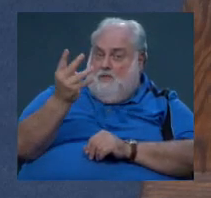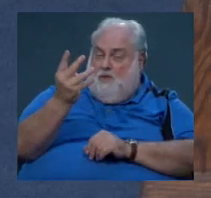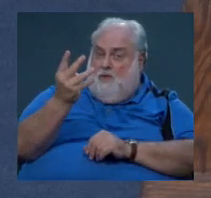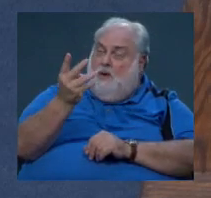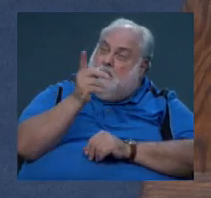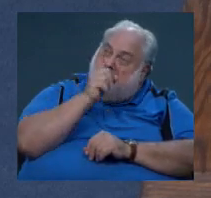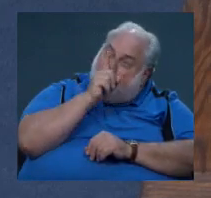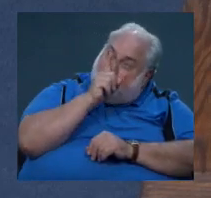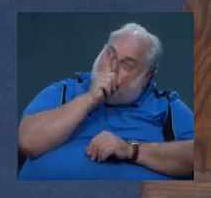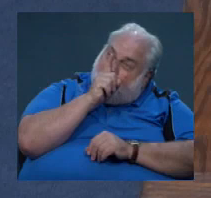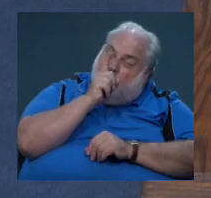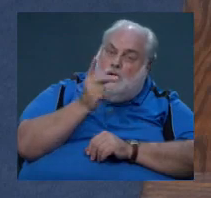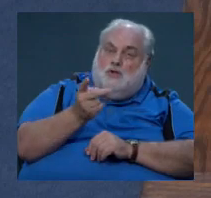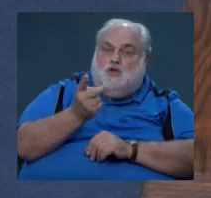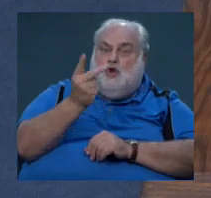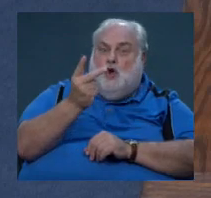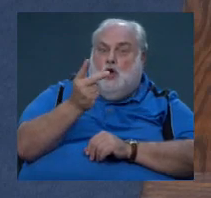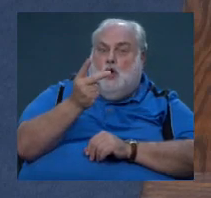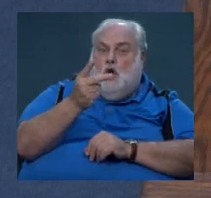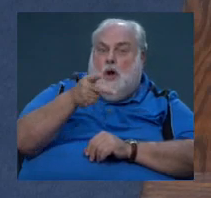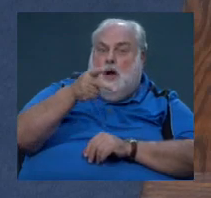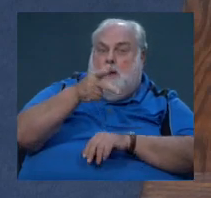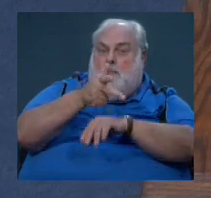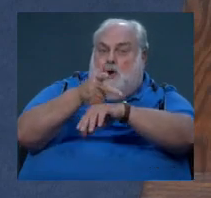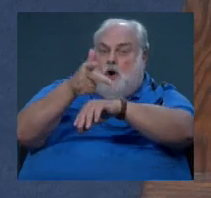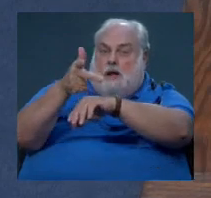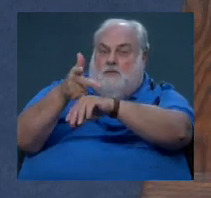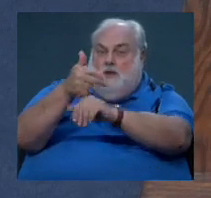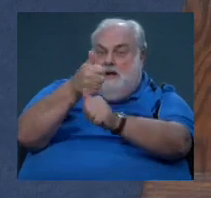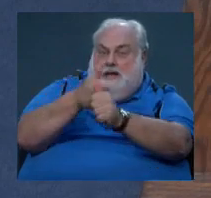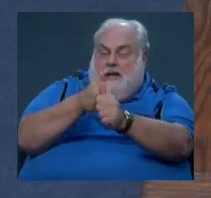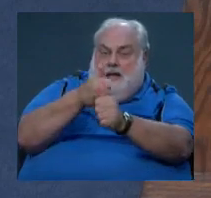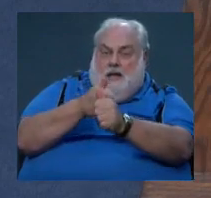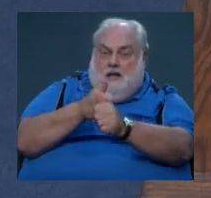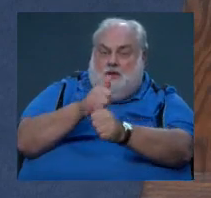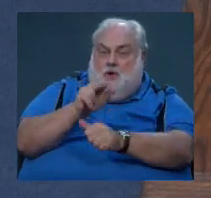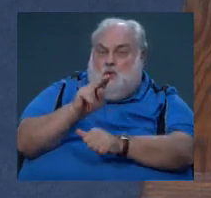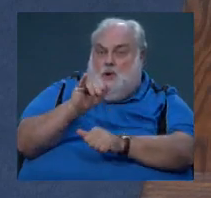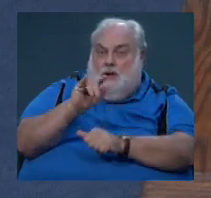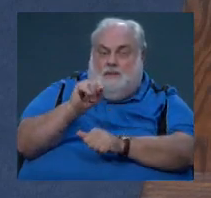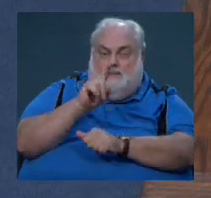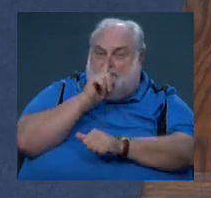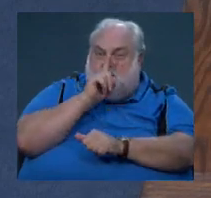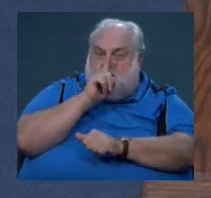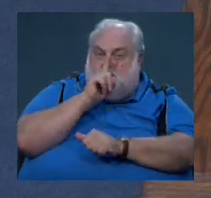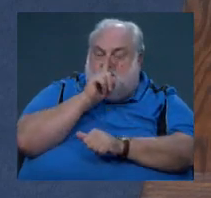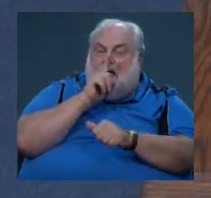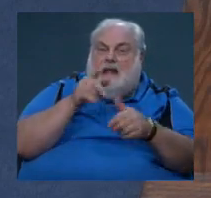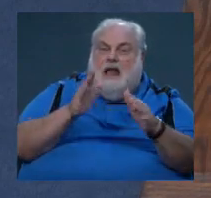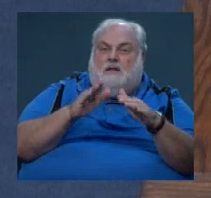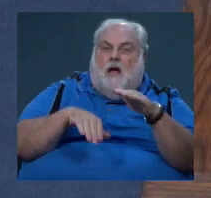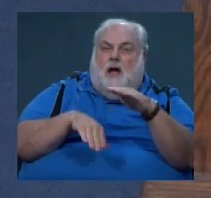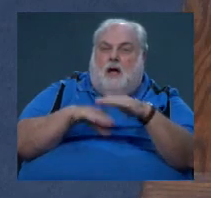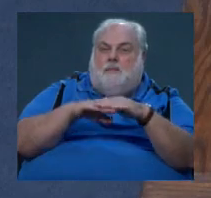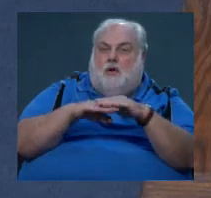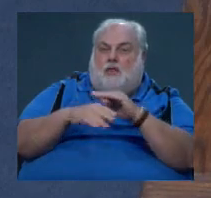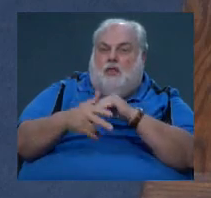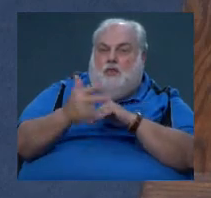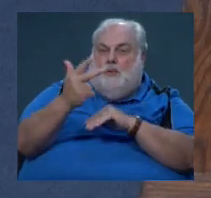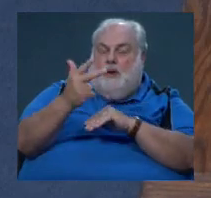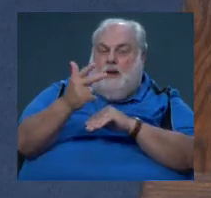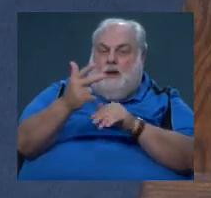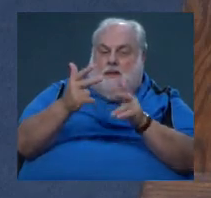there's actually 2 parking spots per unit. There's not. It only allows 3.